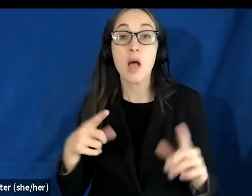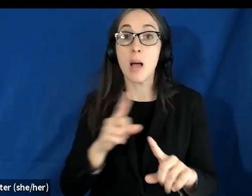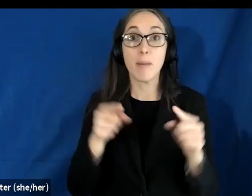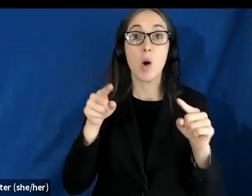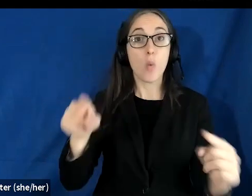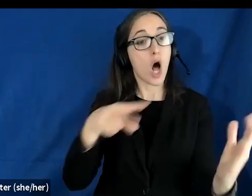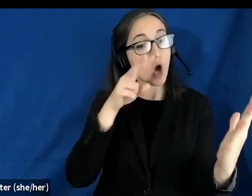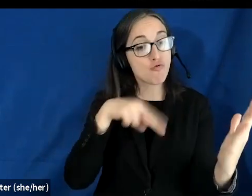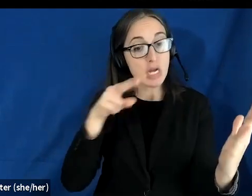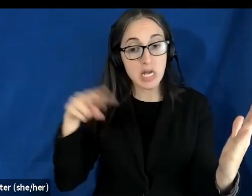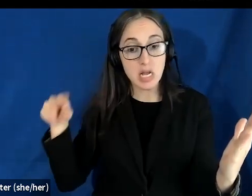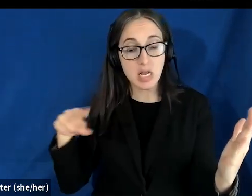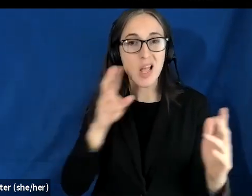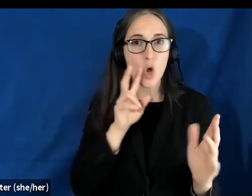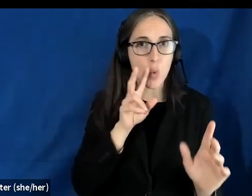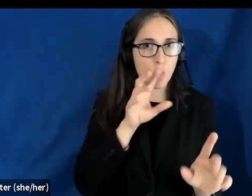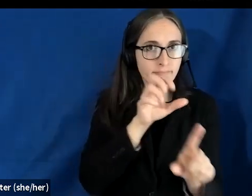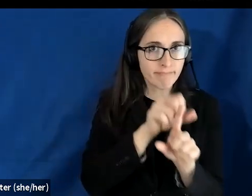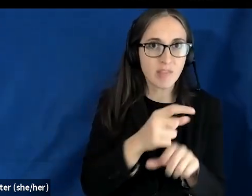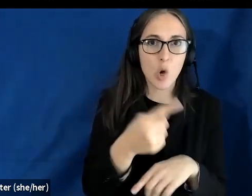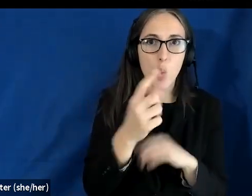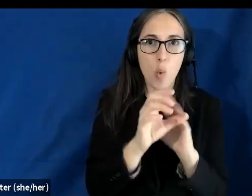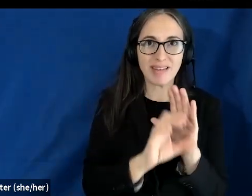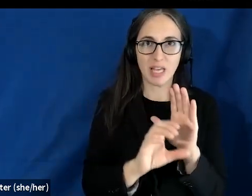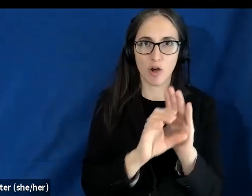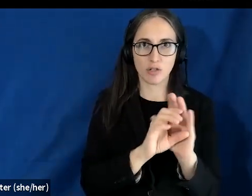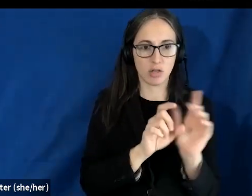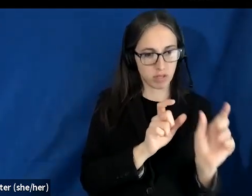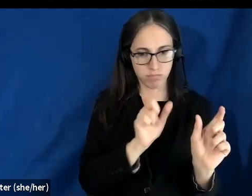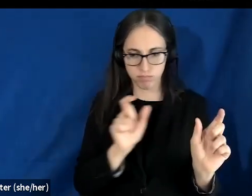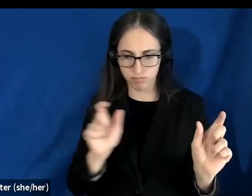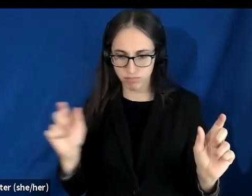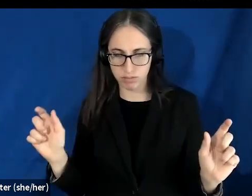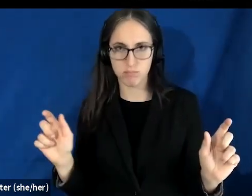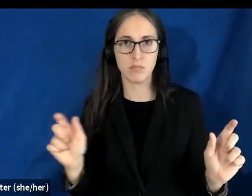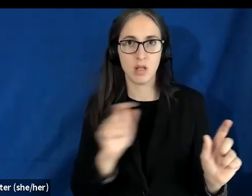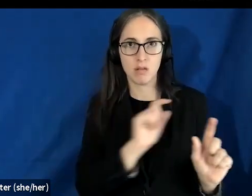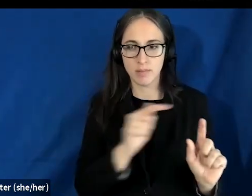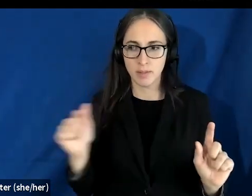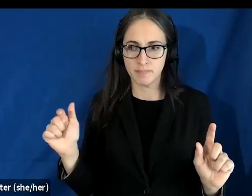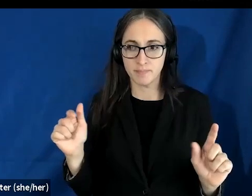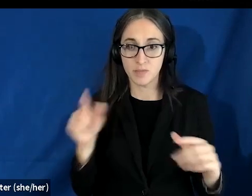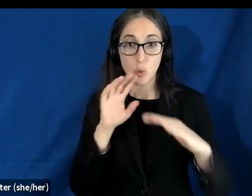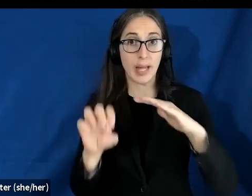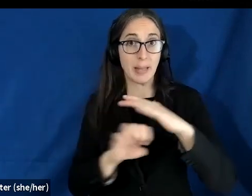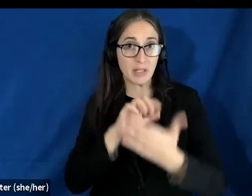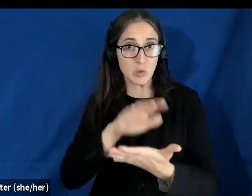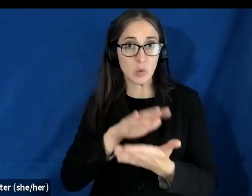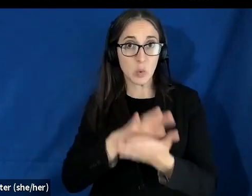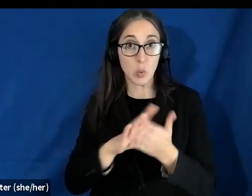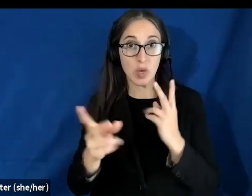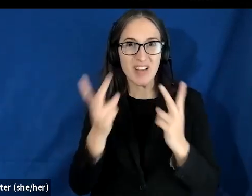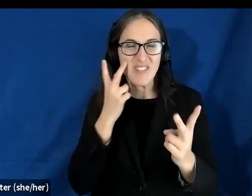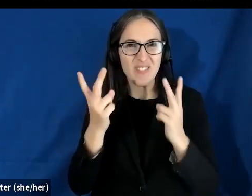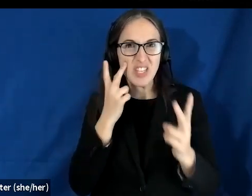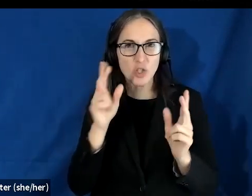a time. So right from primary school, I was already having vision problems, but there was no one around me who picked that up. I mean,